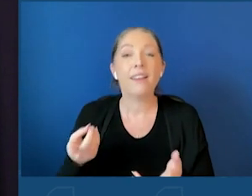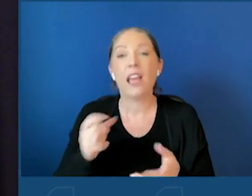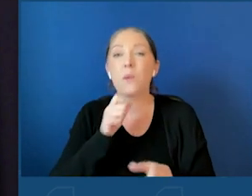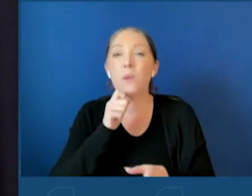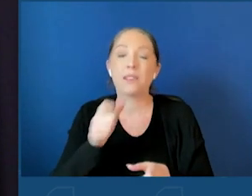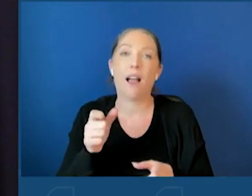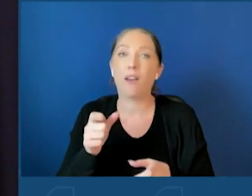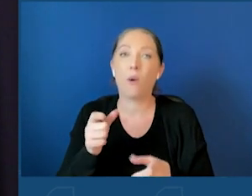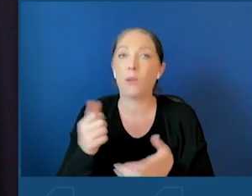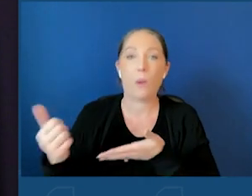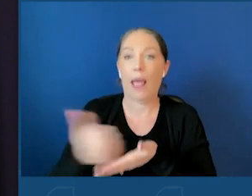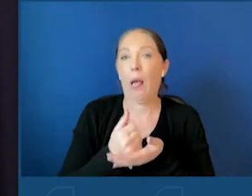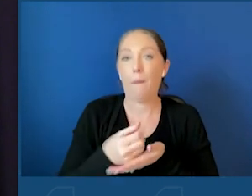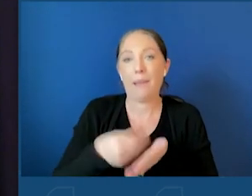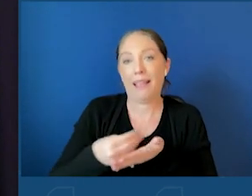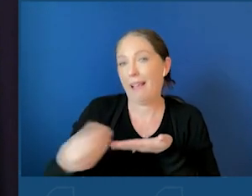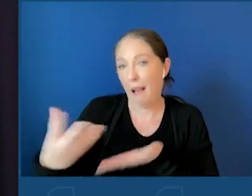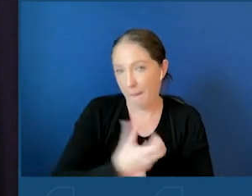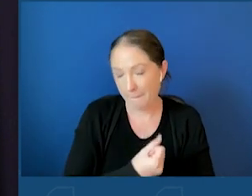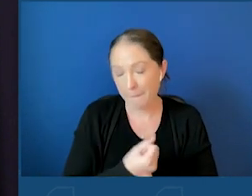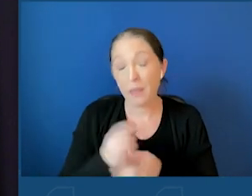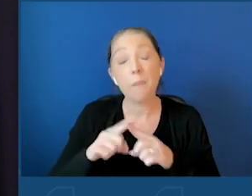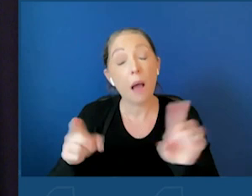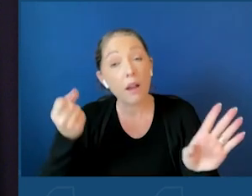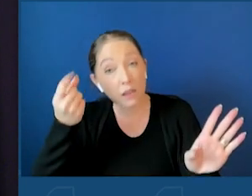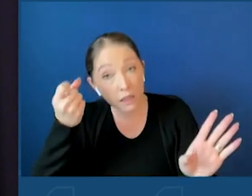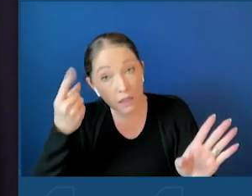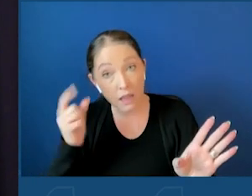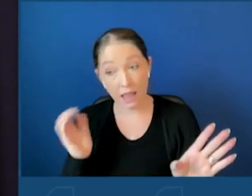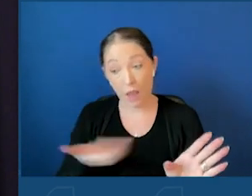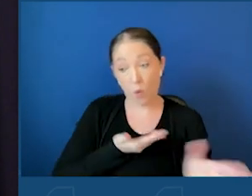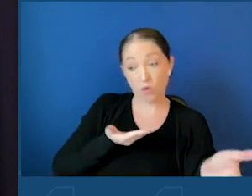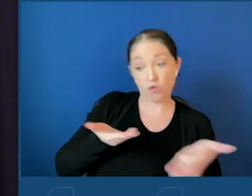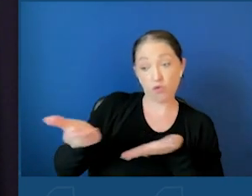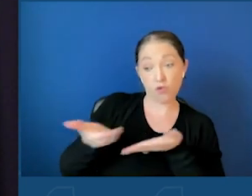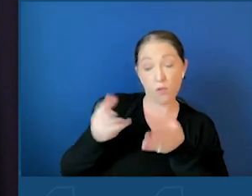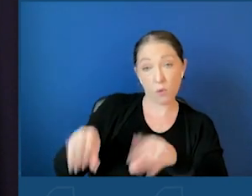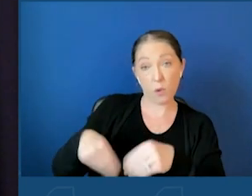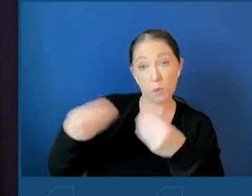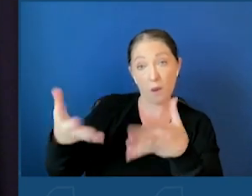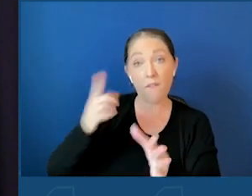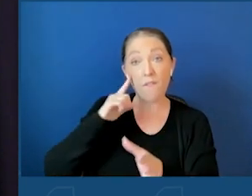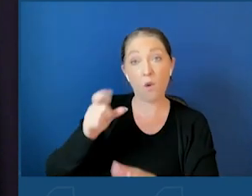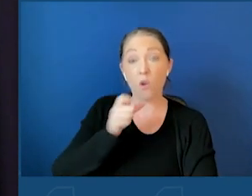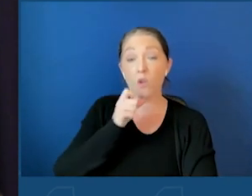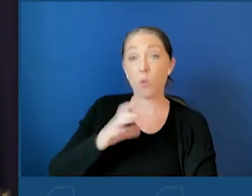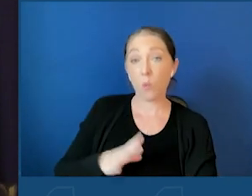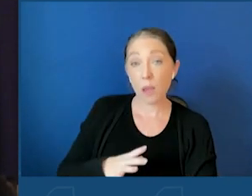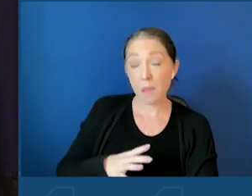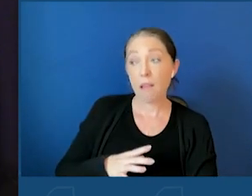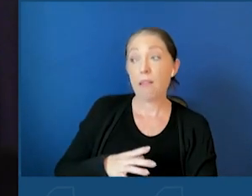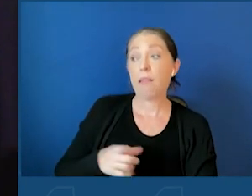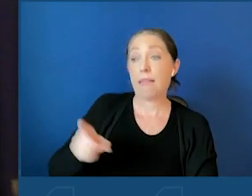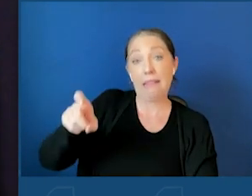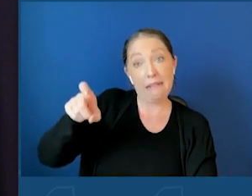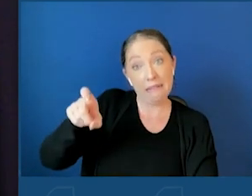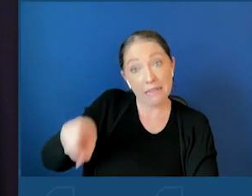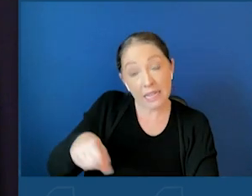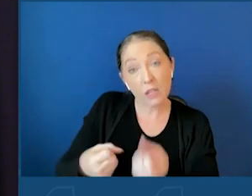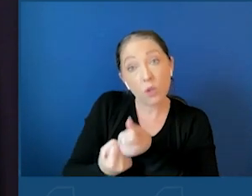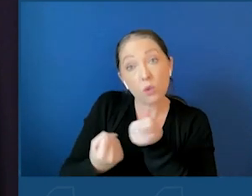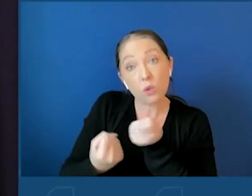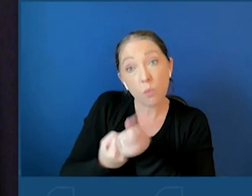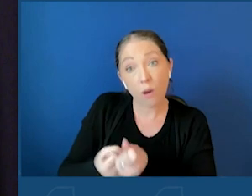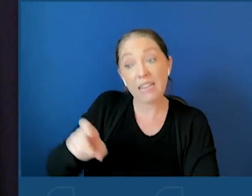income as doulas. However, for the service that we provided to the women that was on Medicaid, the women that needed the support, that needed the